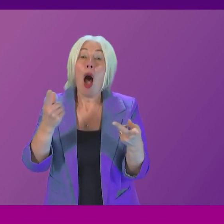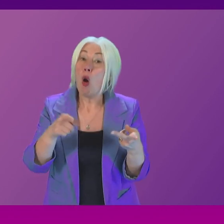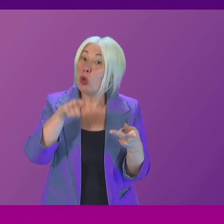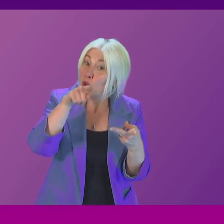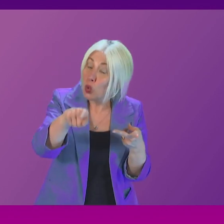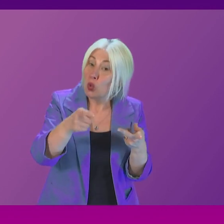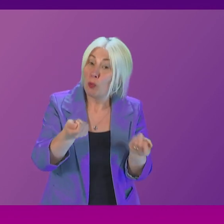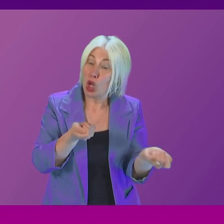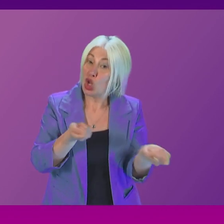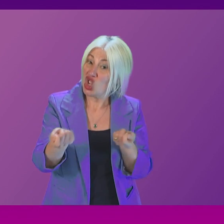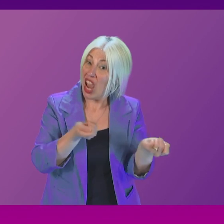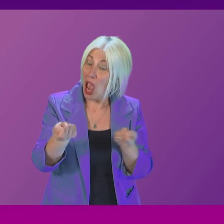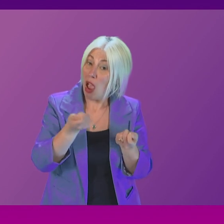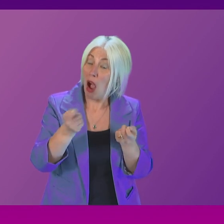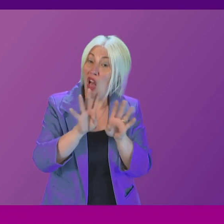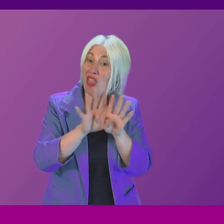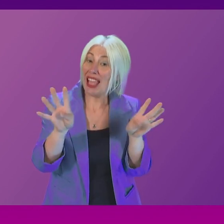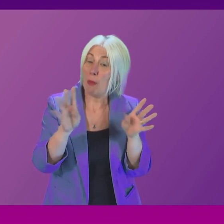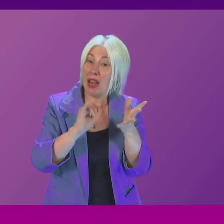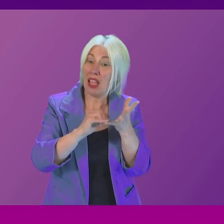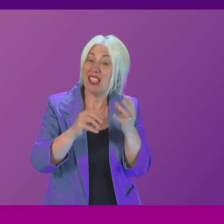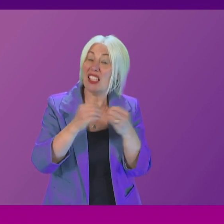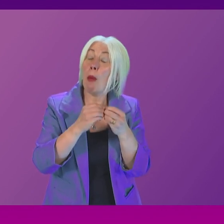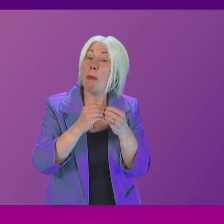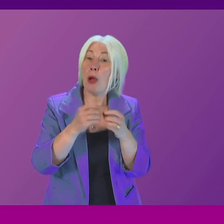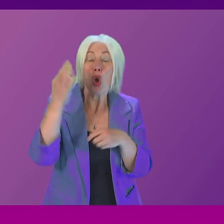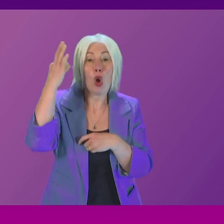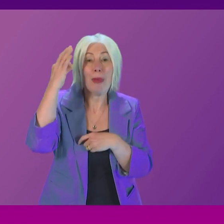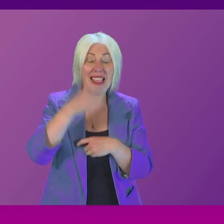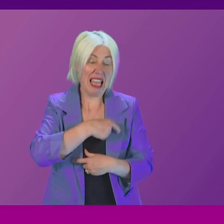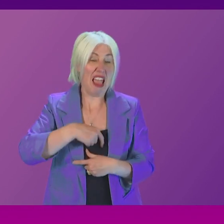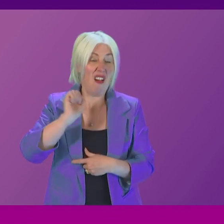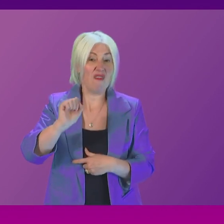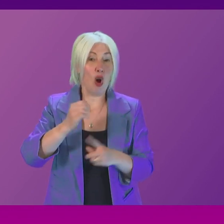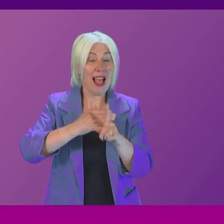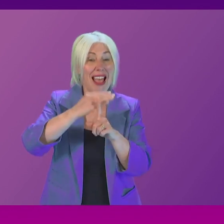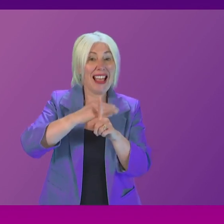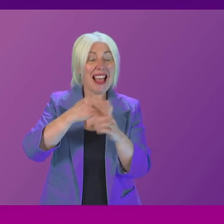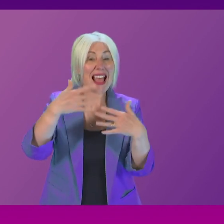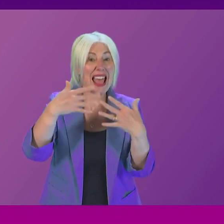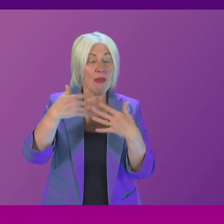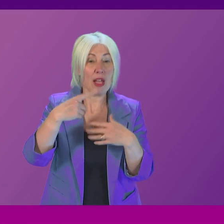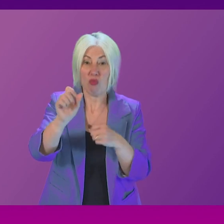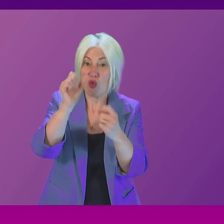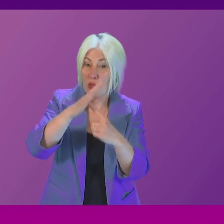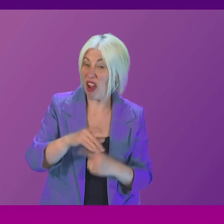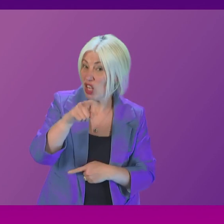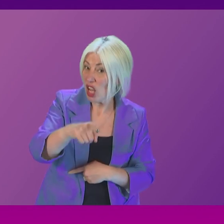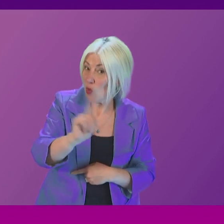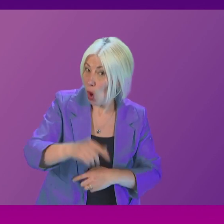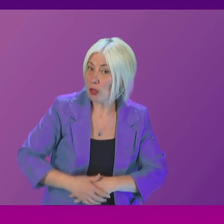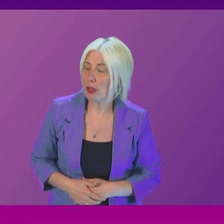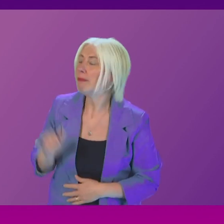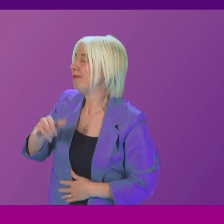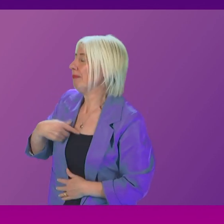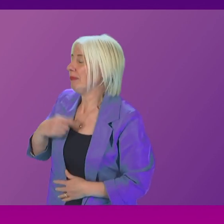be chairing the Cabinet Subcommittee on Climate, and what will your priorities be on that front? Yes, I